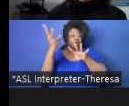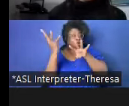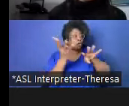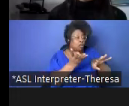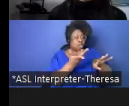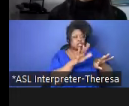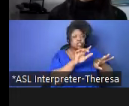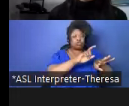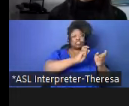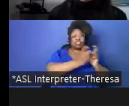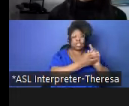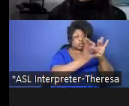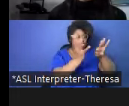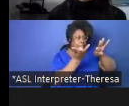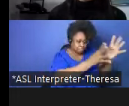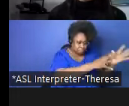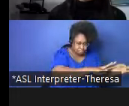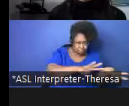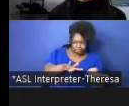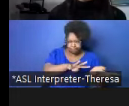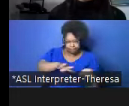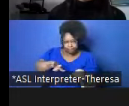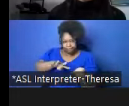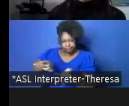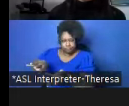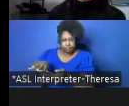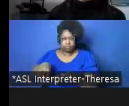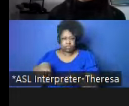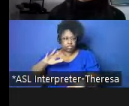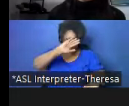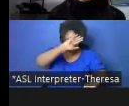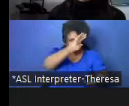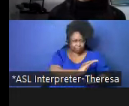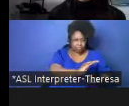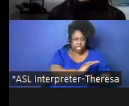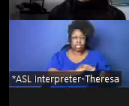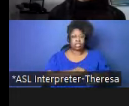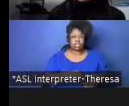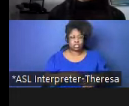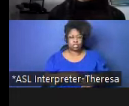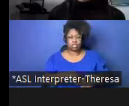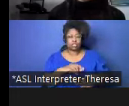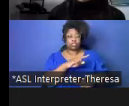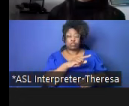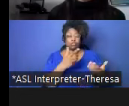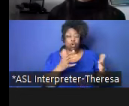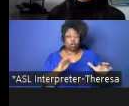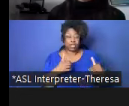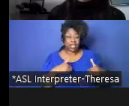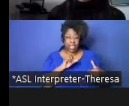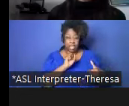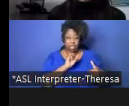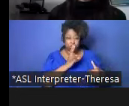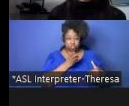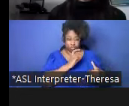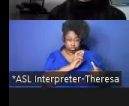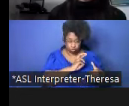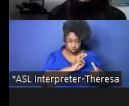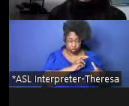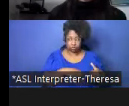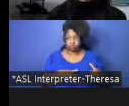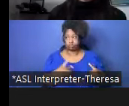for improving the capacity of your existing combined sewer system. But you do need to